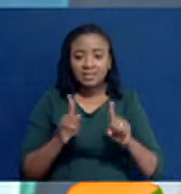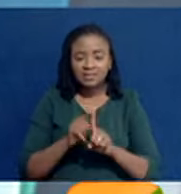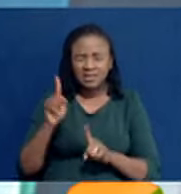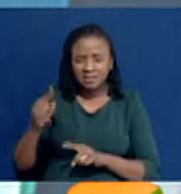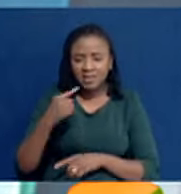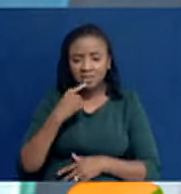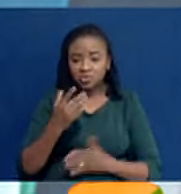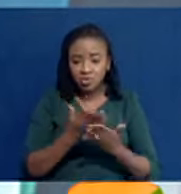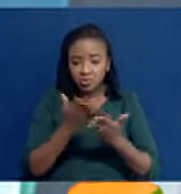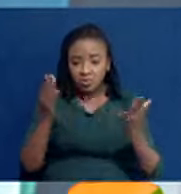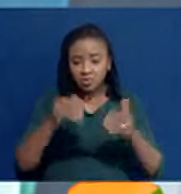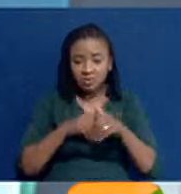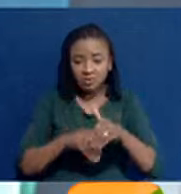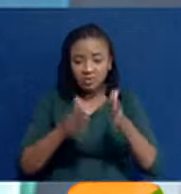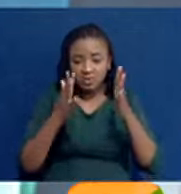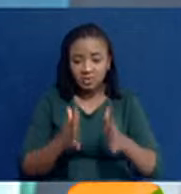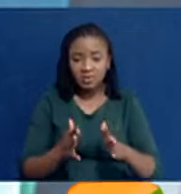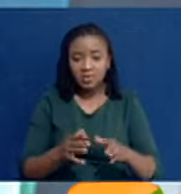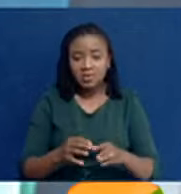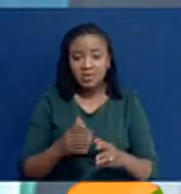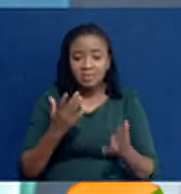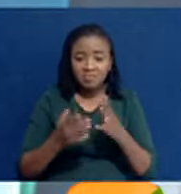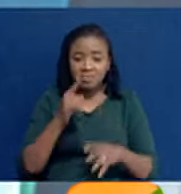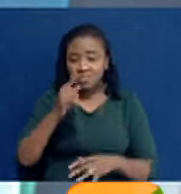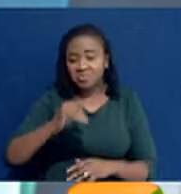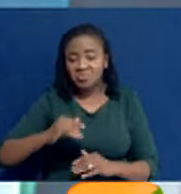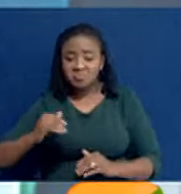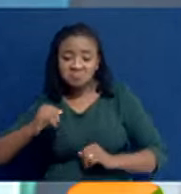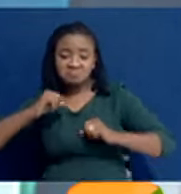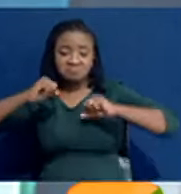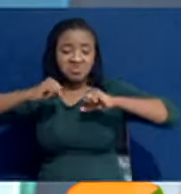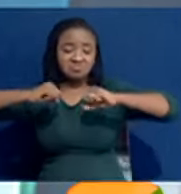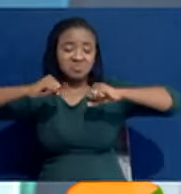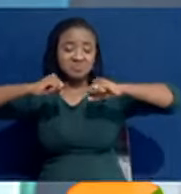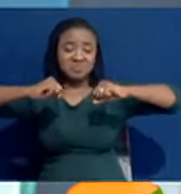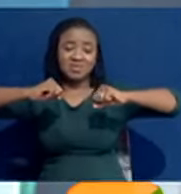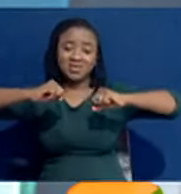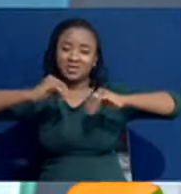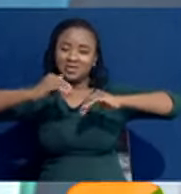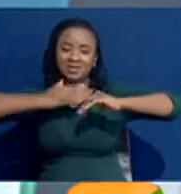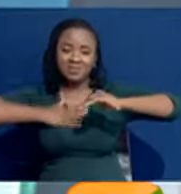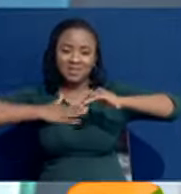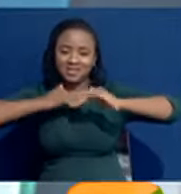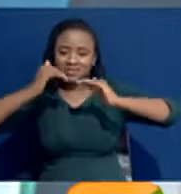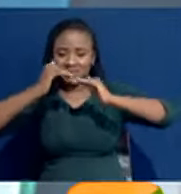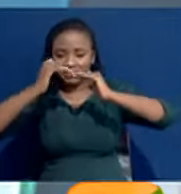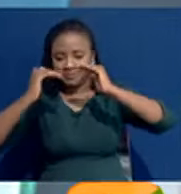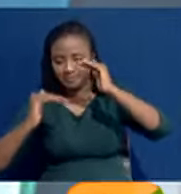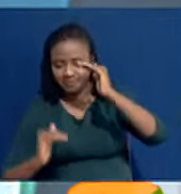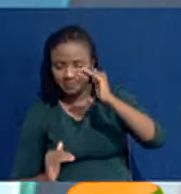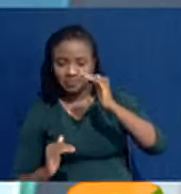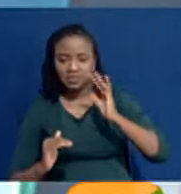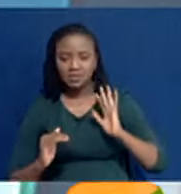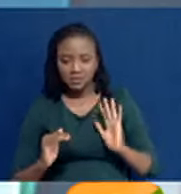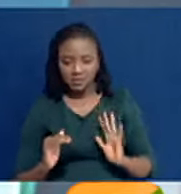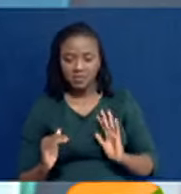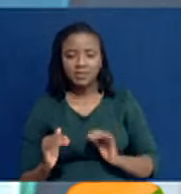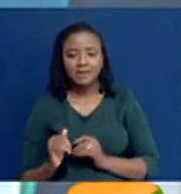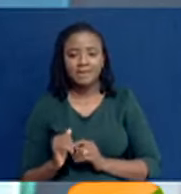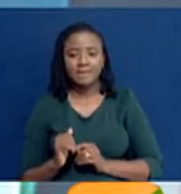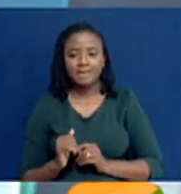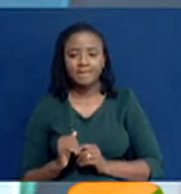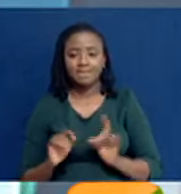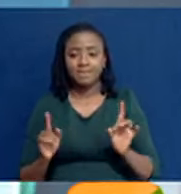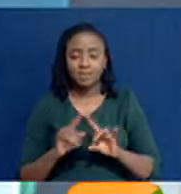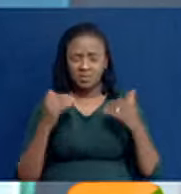highest of you must be the lowest. And I think as a leader, since